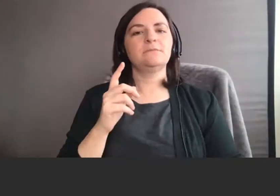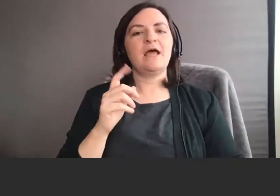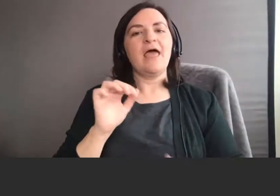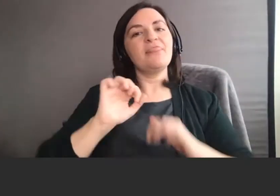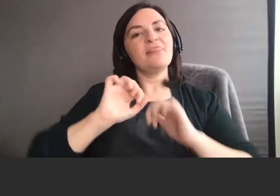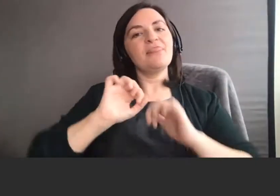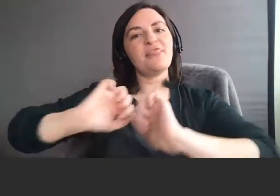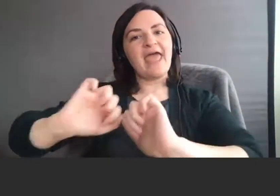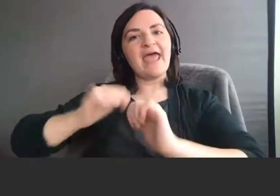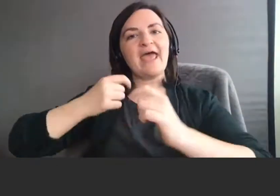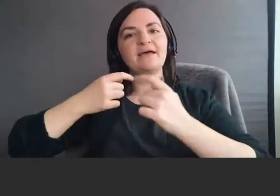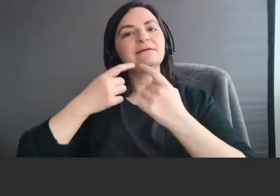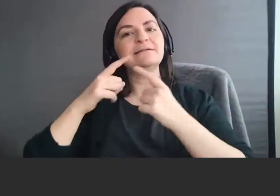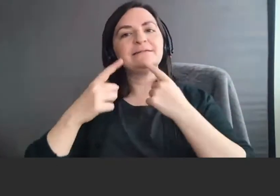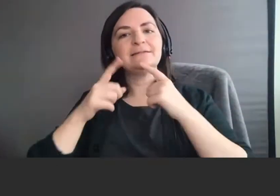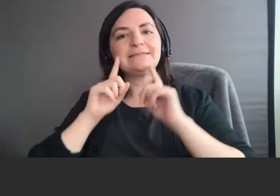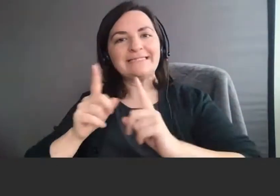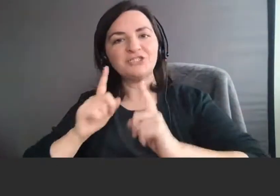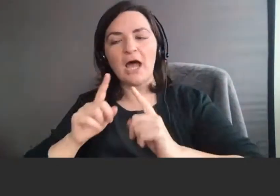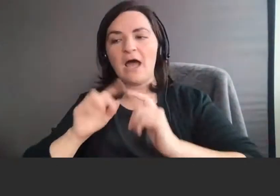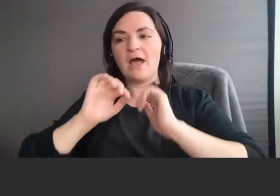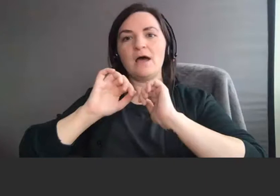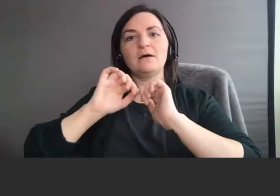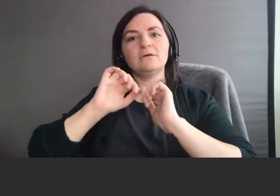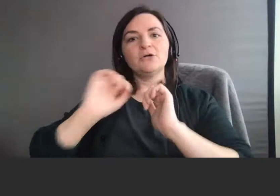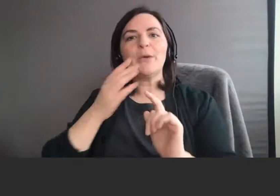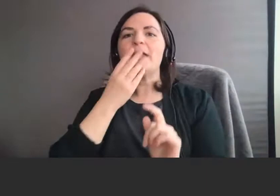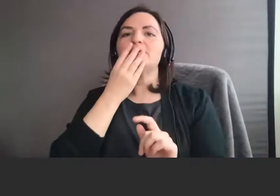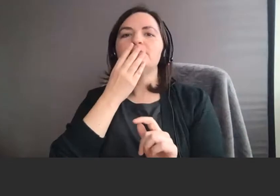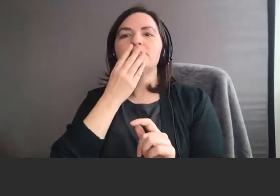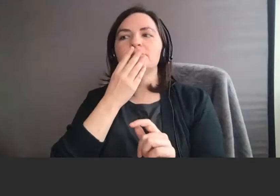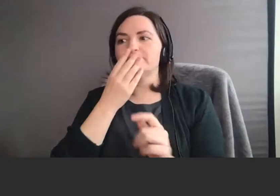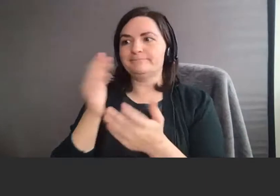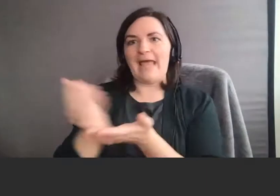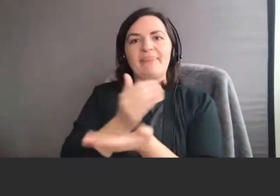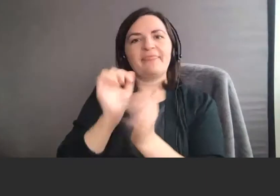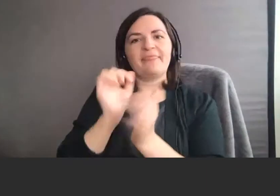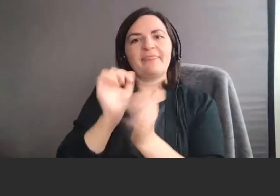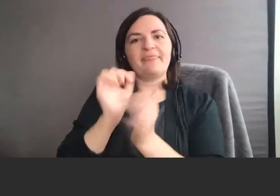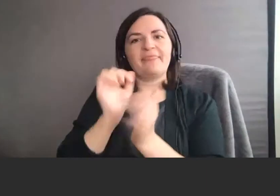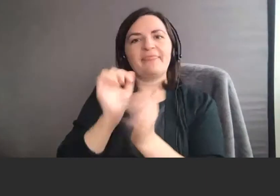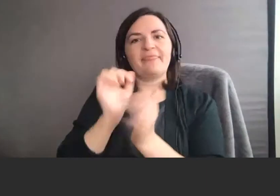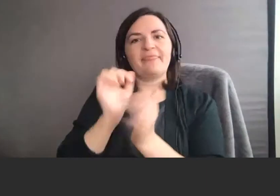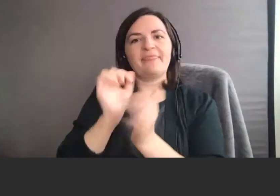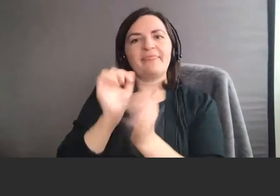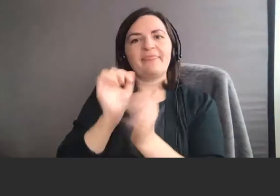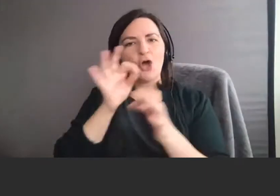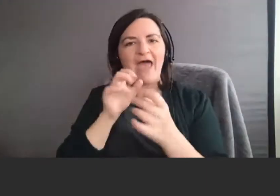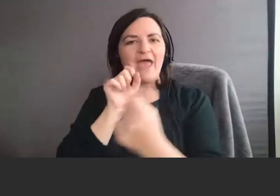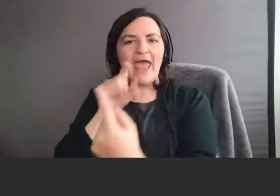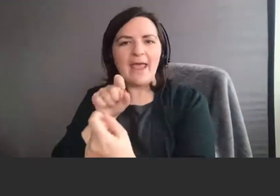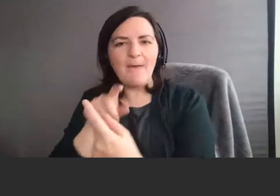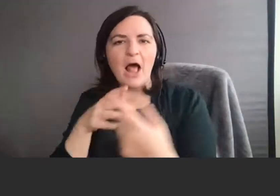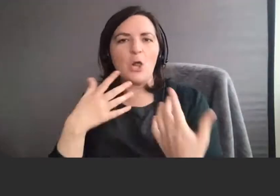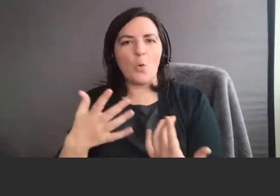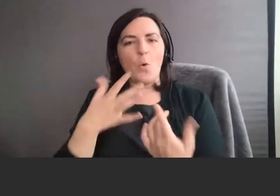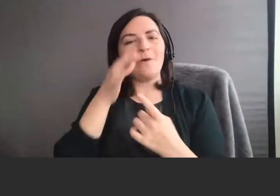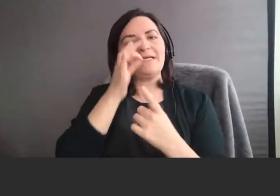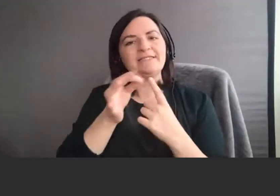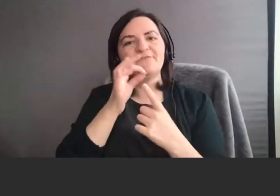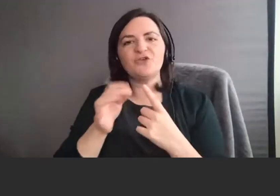get data from teachers in that school by using something like a survey, or through email, or through arranging